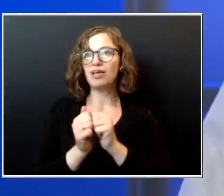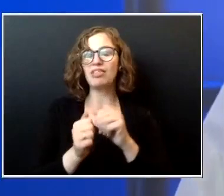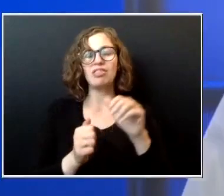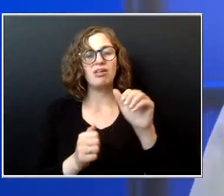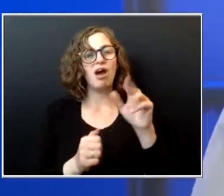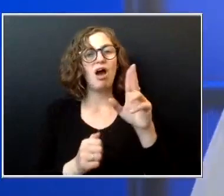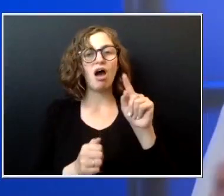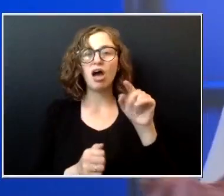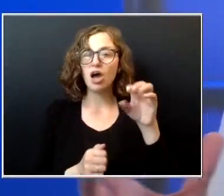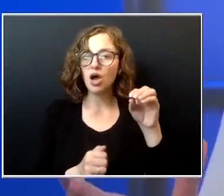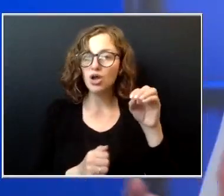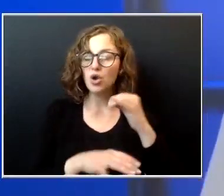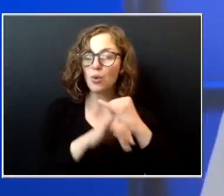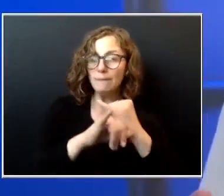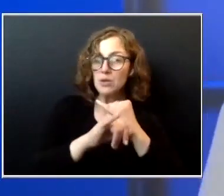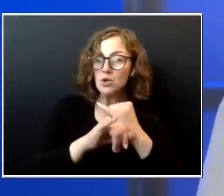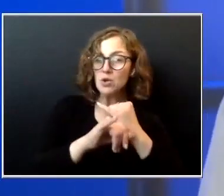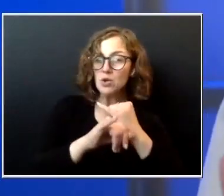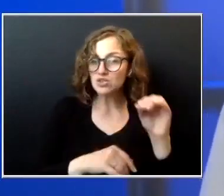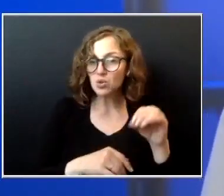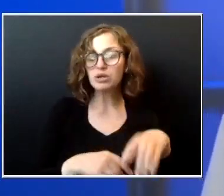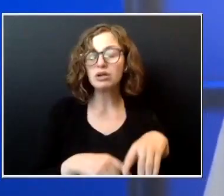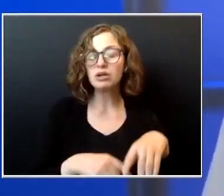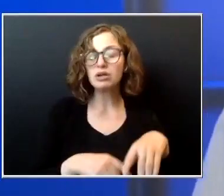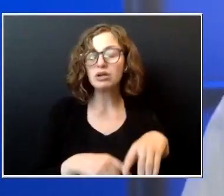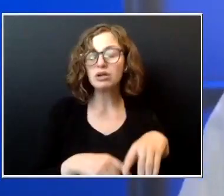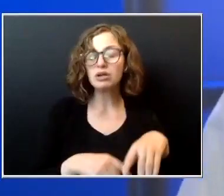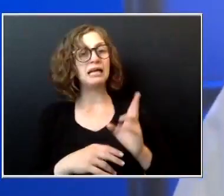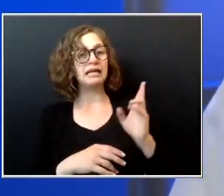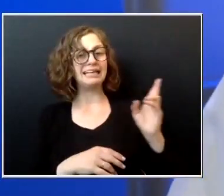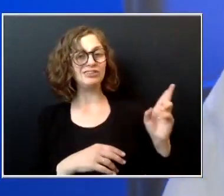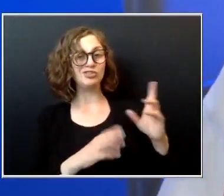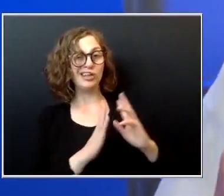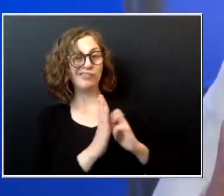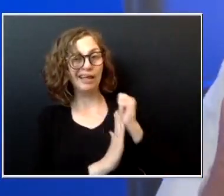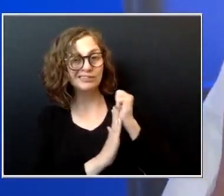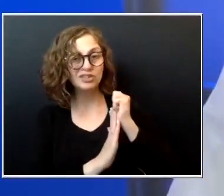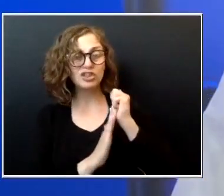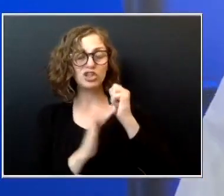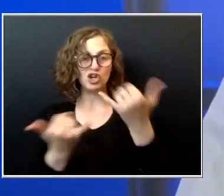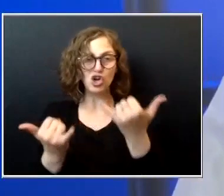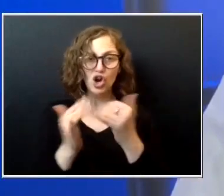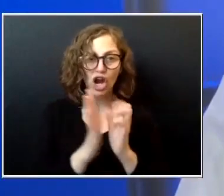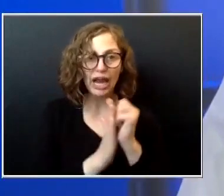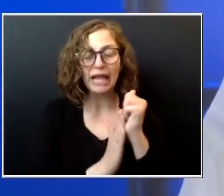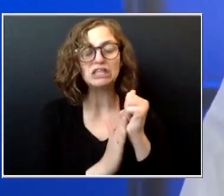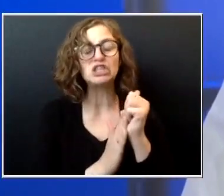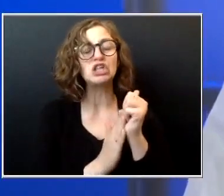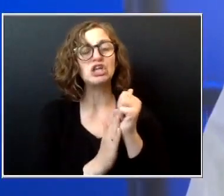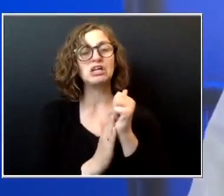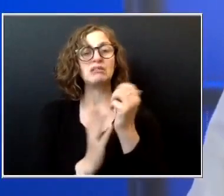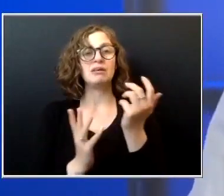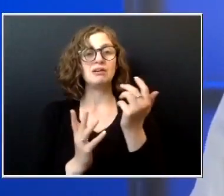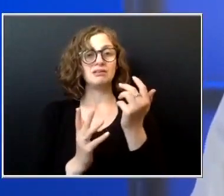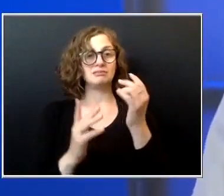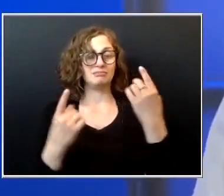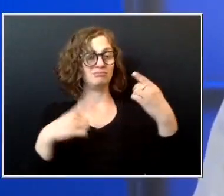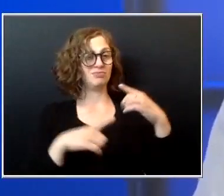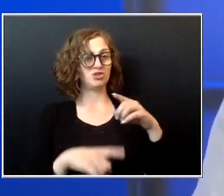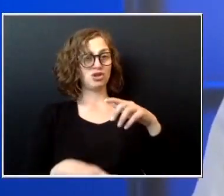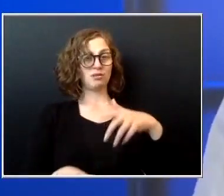active cancer, I mean, many crazy things in pregnancy, there usually are markedly